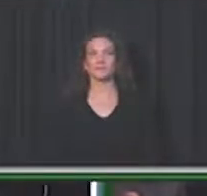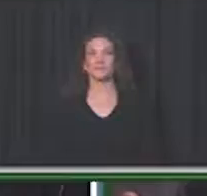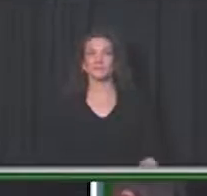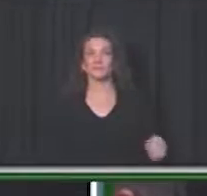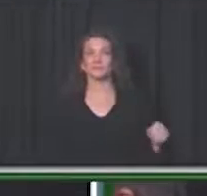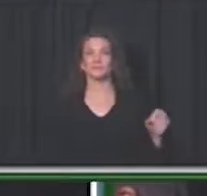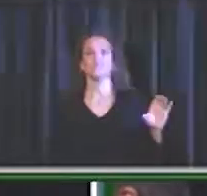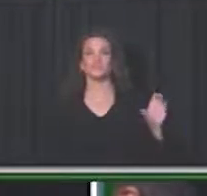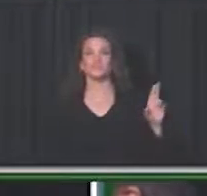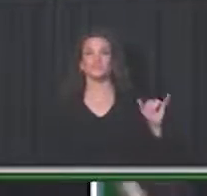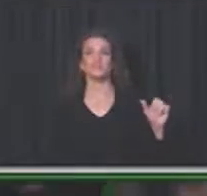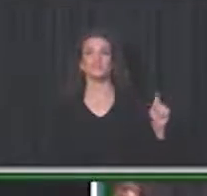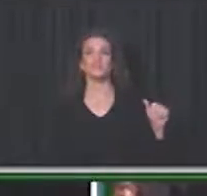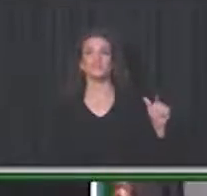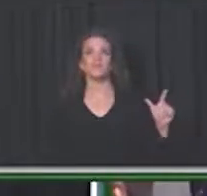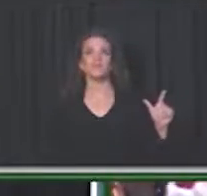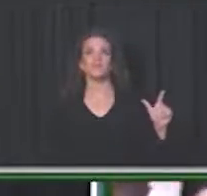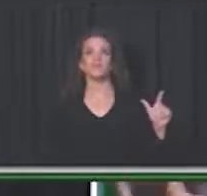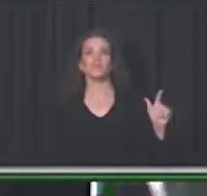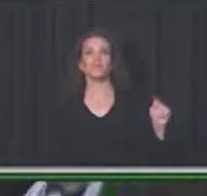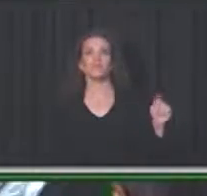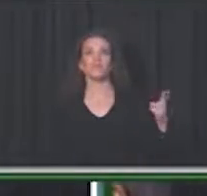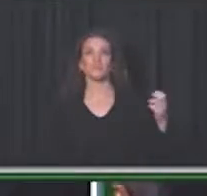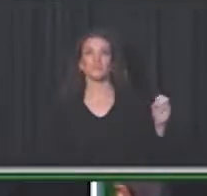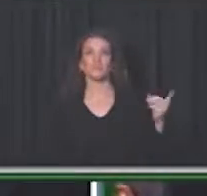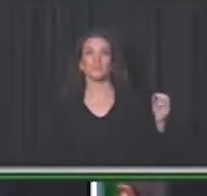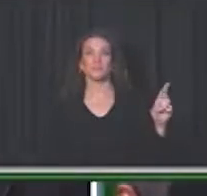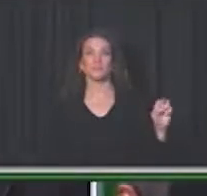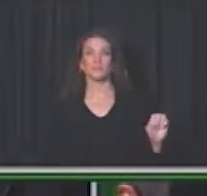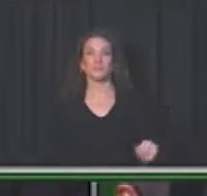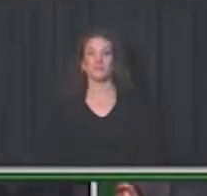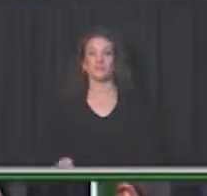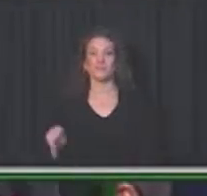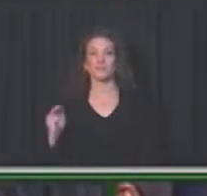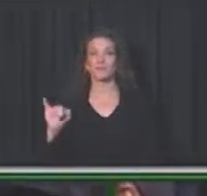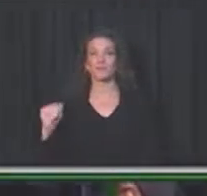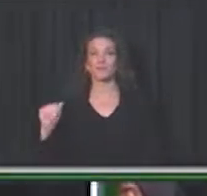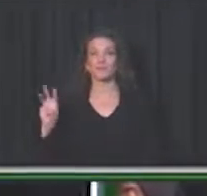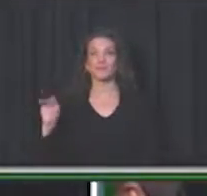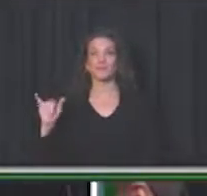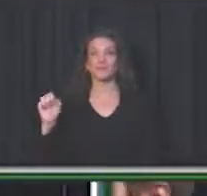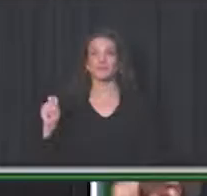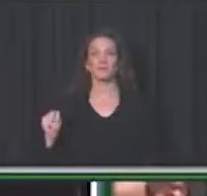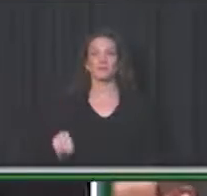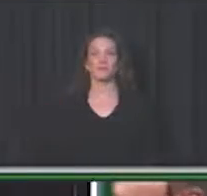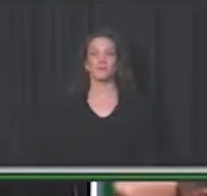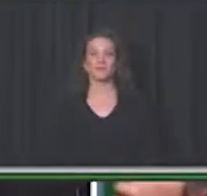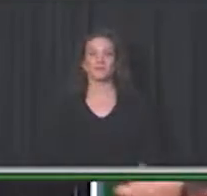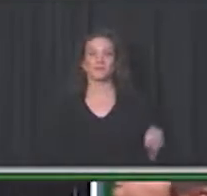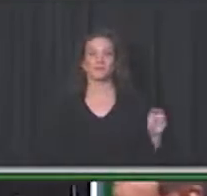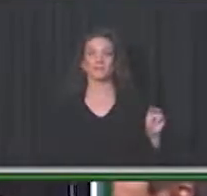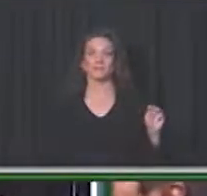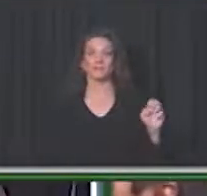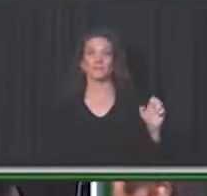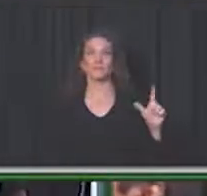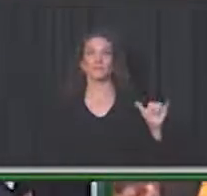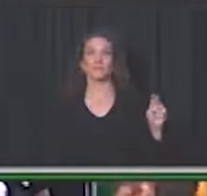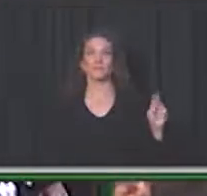Crystal Theodora Sanchez. Mia Wilson. Melinda Zamora.